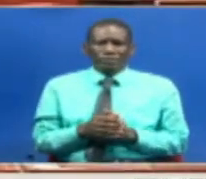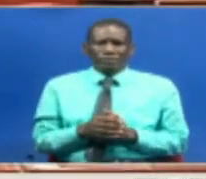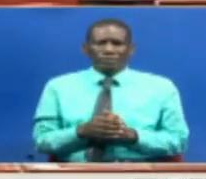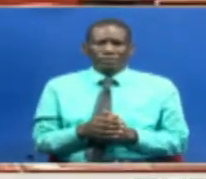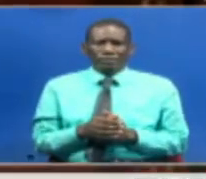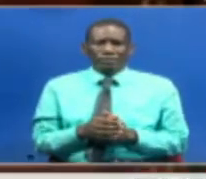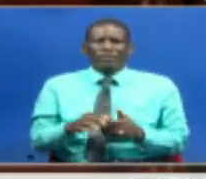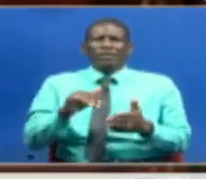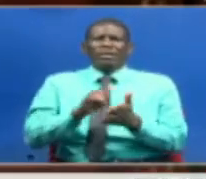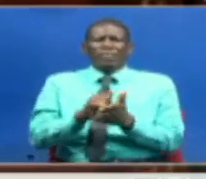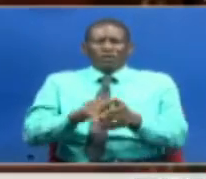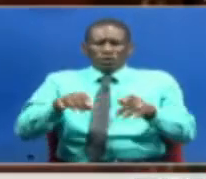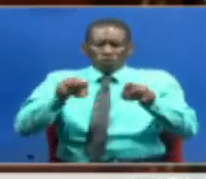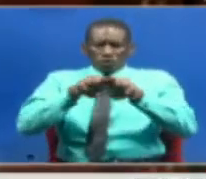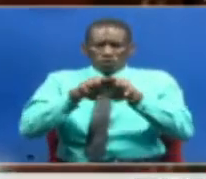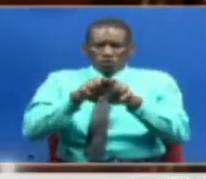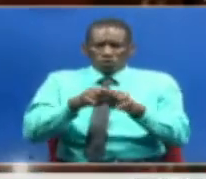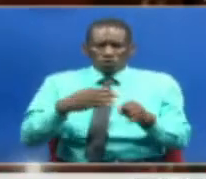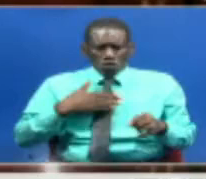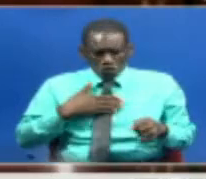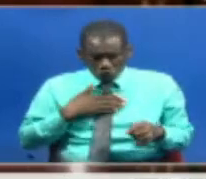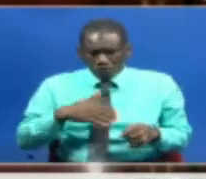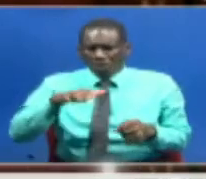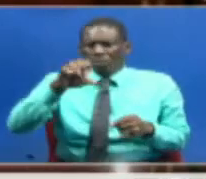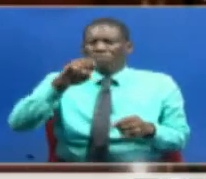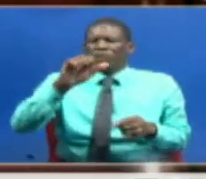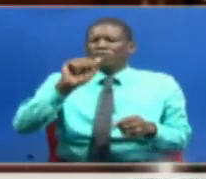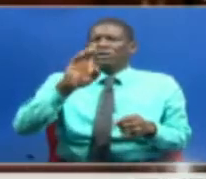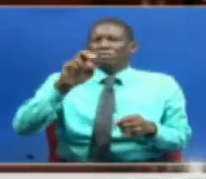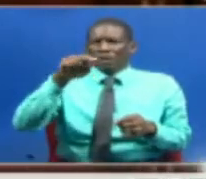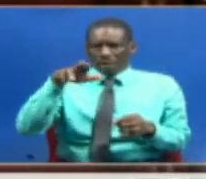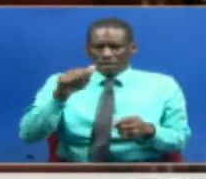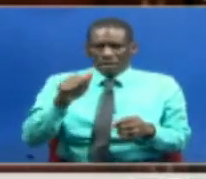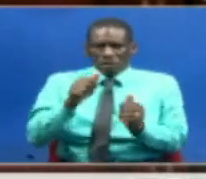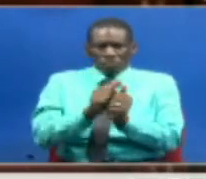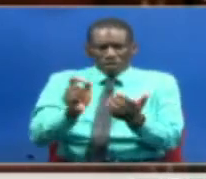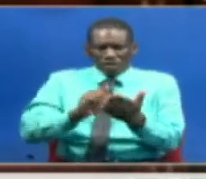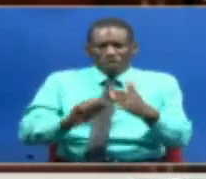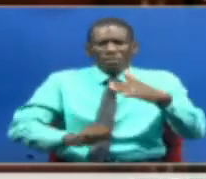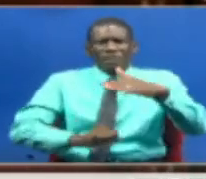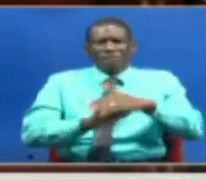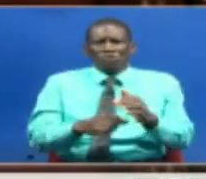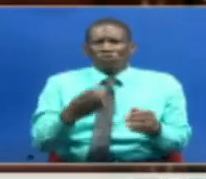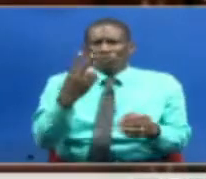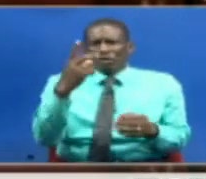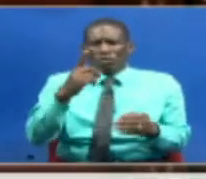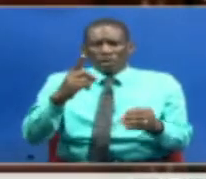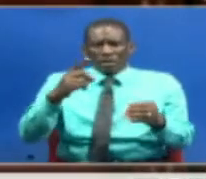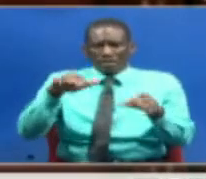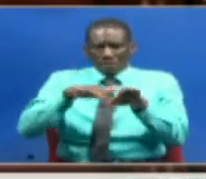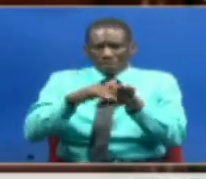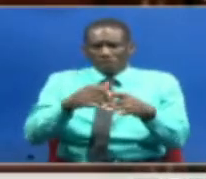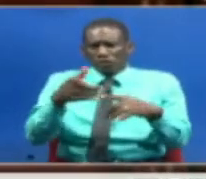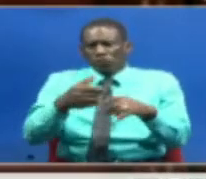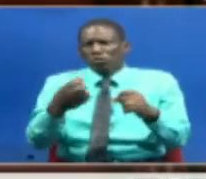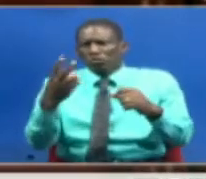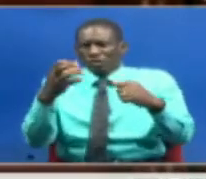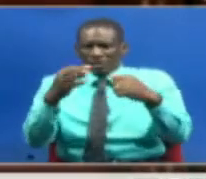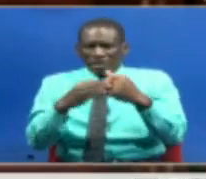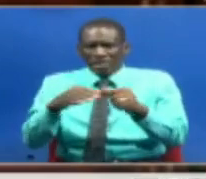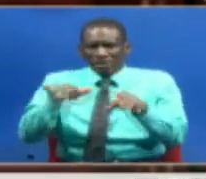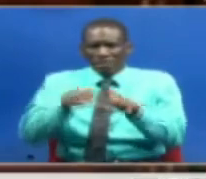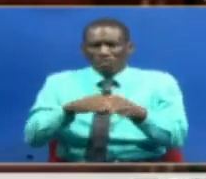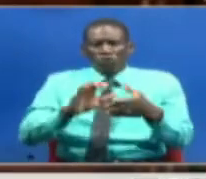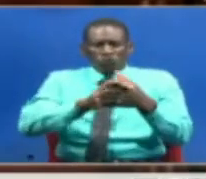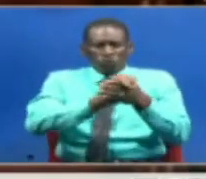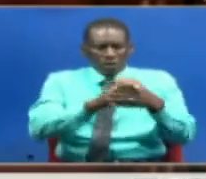That consequently, the Honorable Sabina Chege, by virtue of the written support of 21 members out of 28 members of the Jubilee